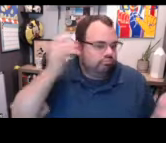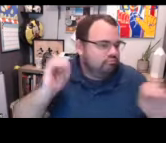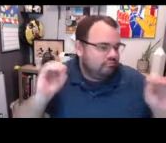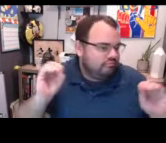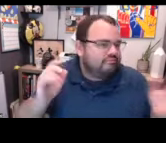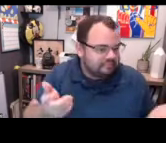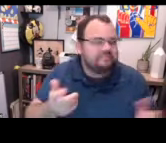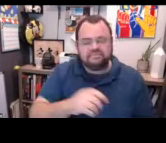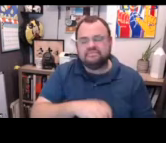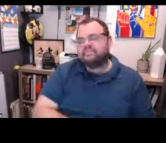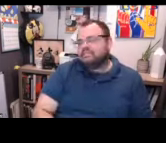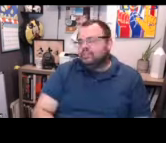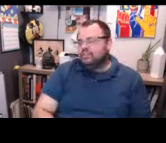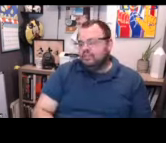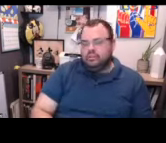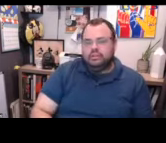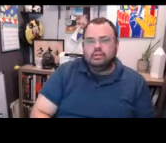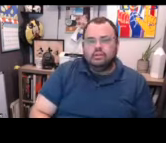no response